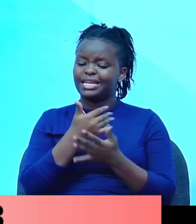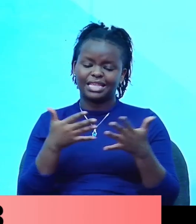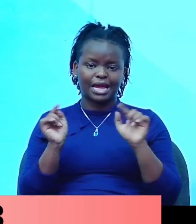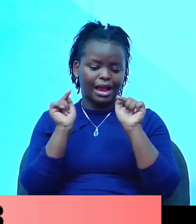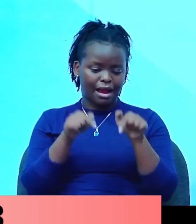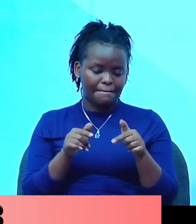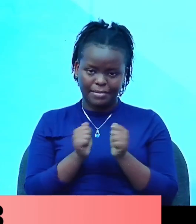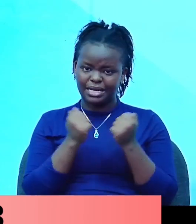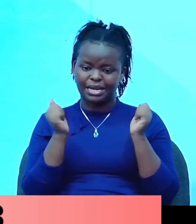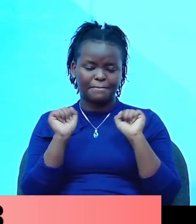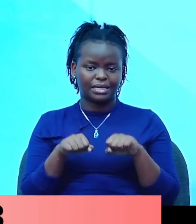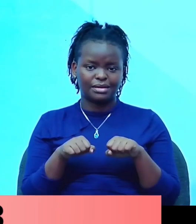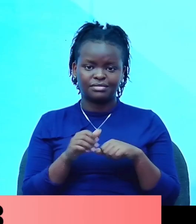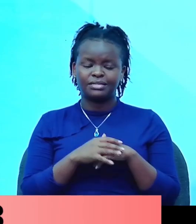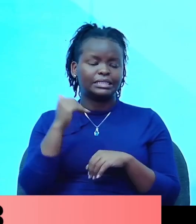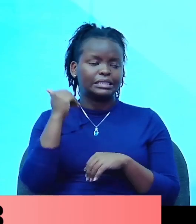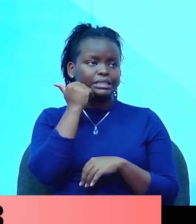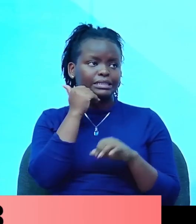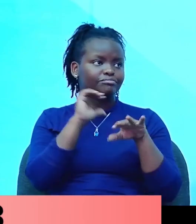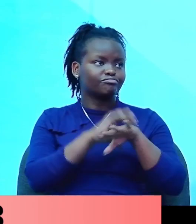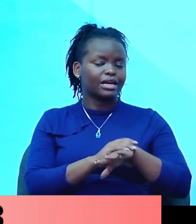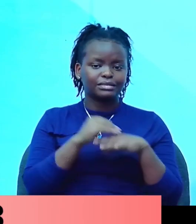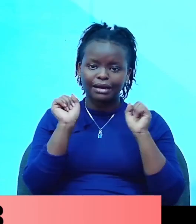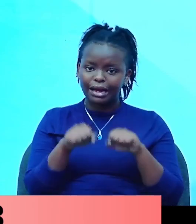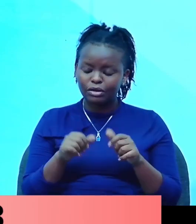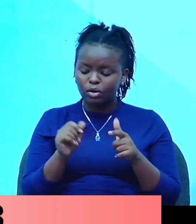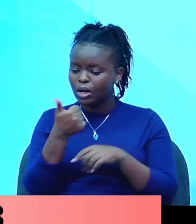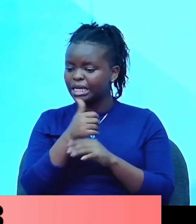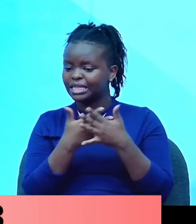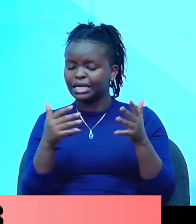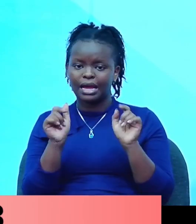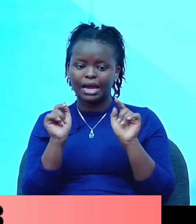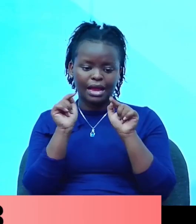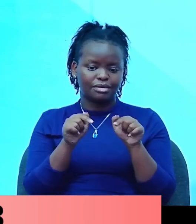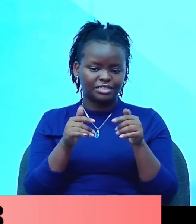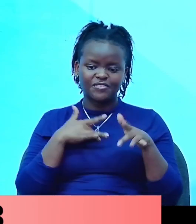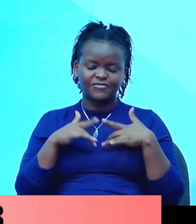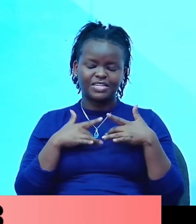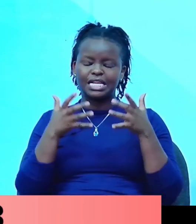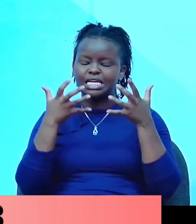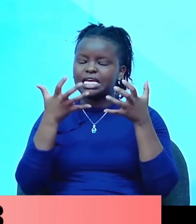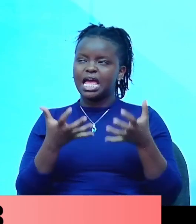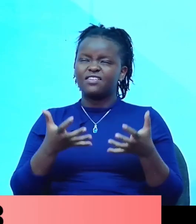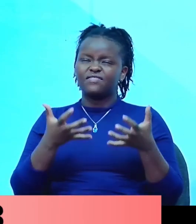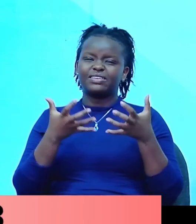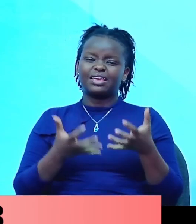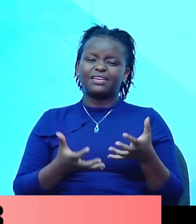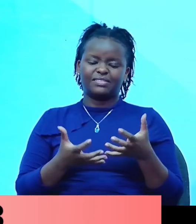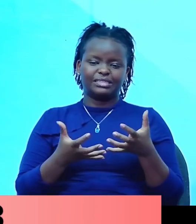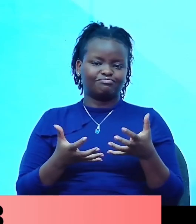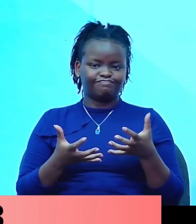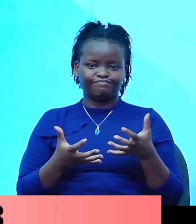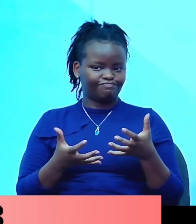ill. Mother can fall ill. Someone can, or anything comes. You won't feel that heavy burden if you've actually been